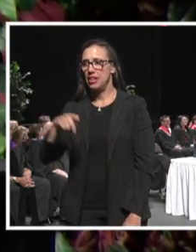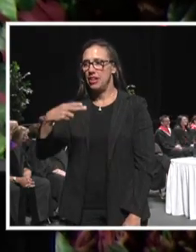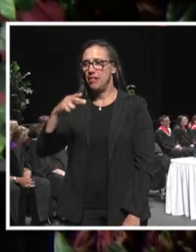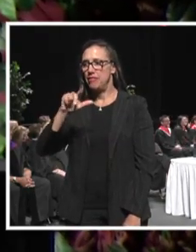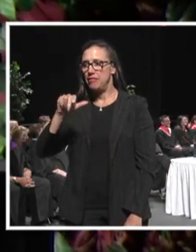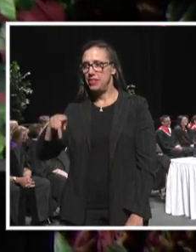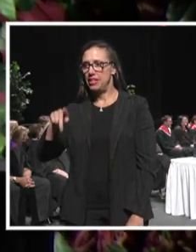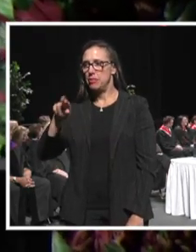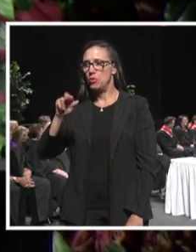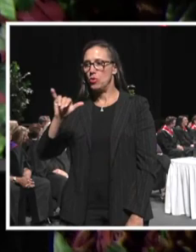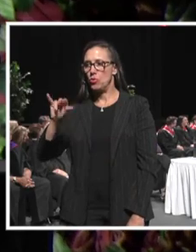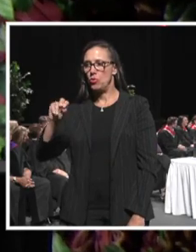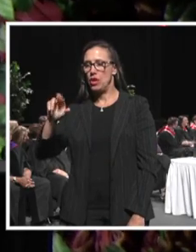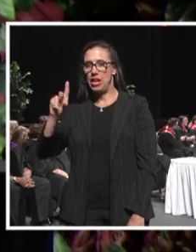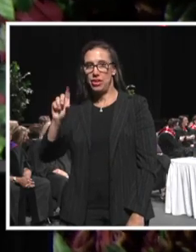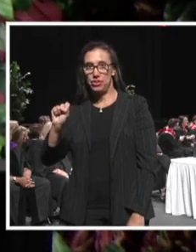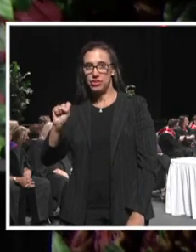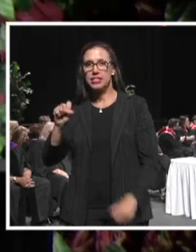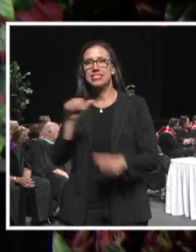Philip Reynolds, Science.